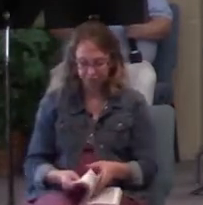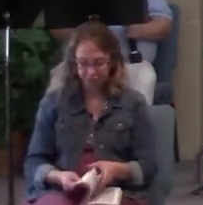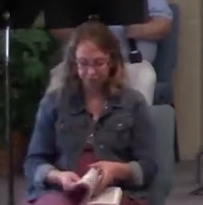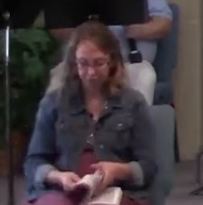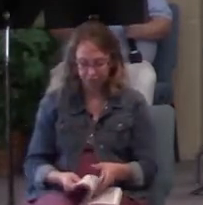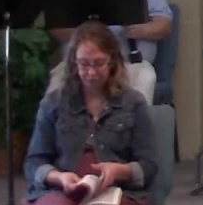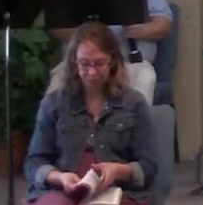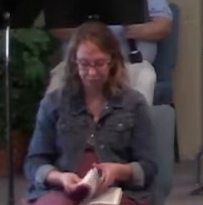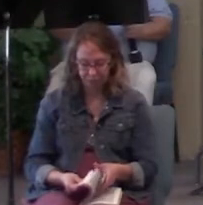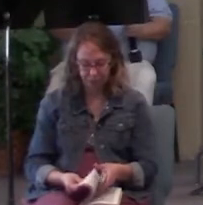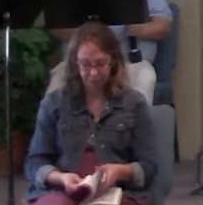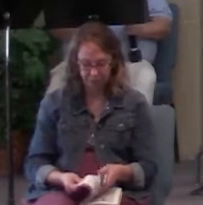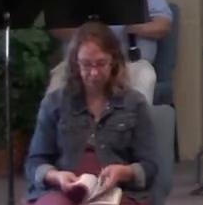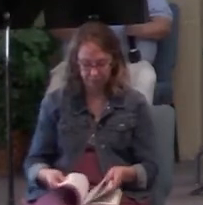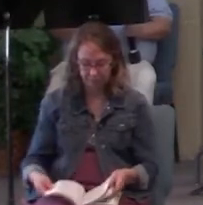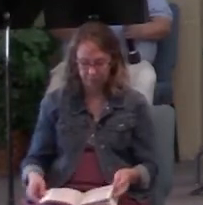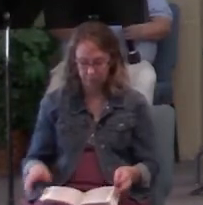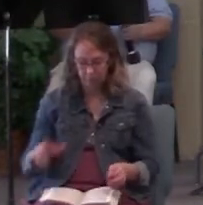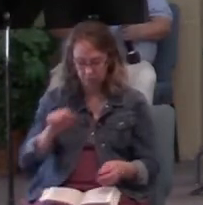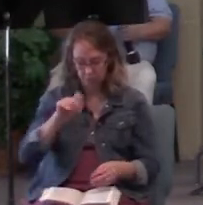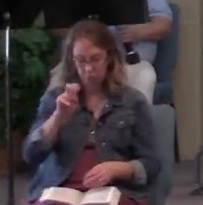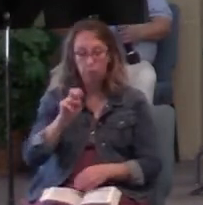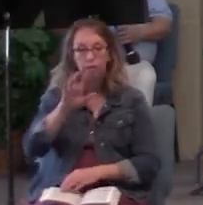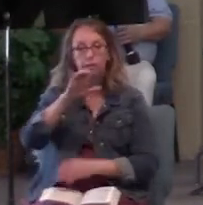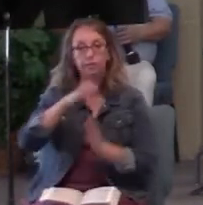14. You know, Jesus did what no one else could do.